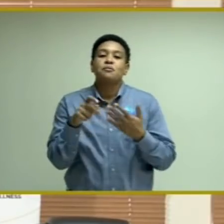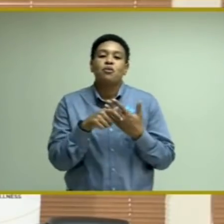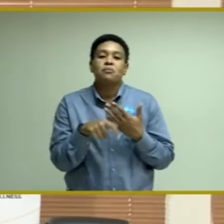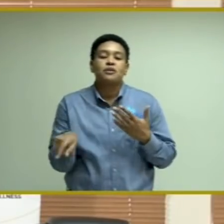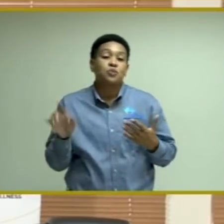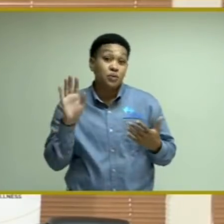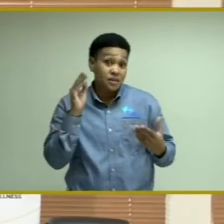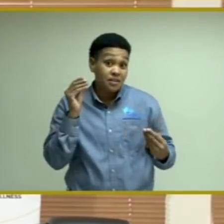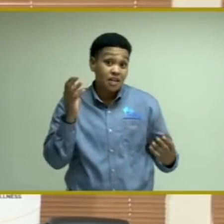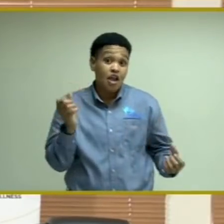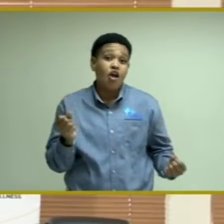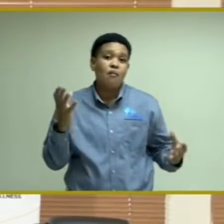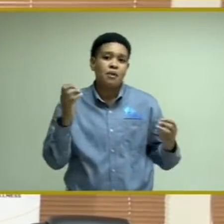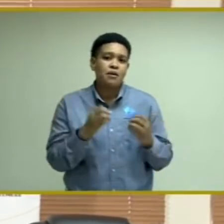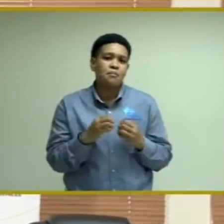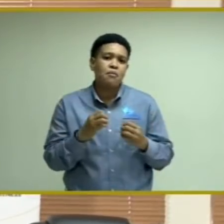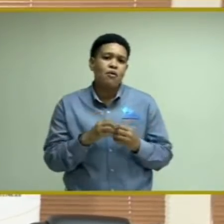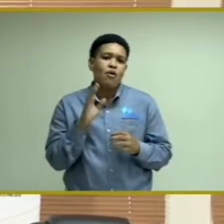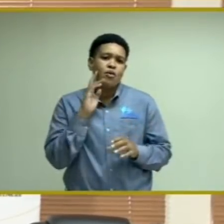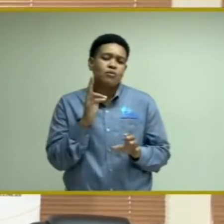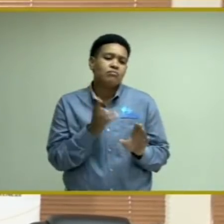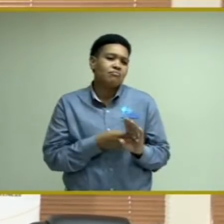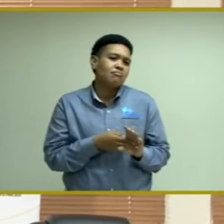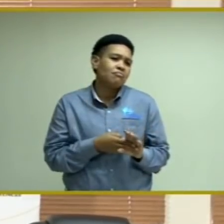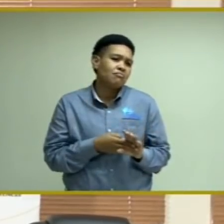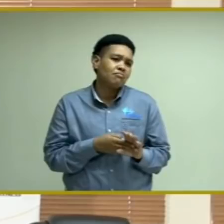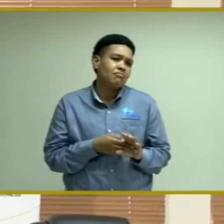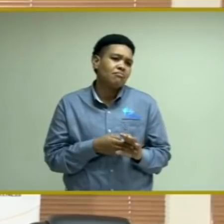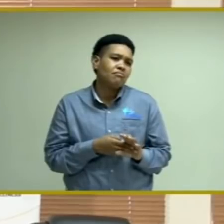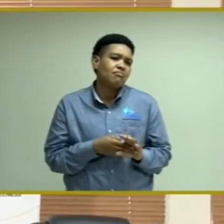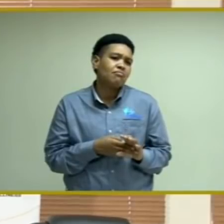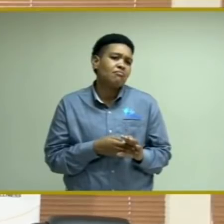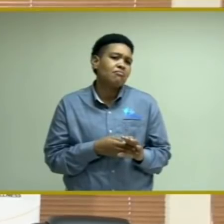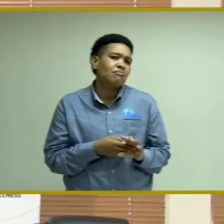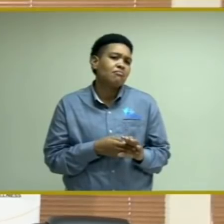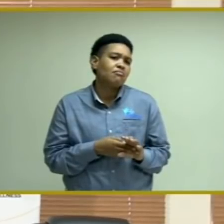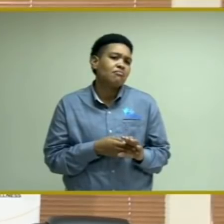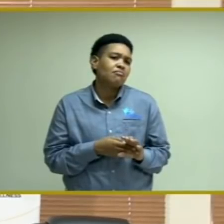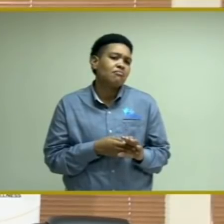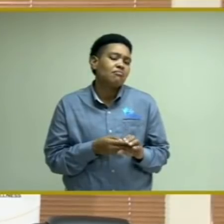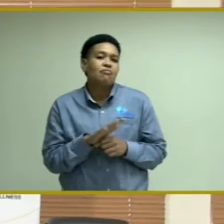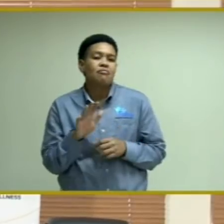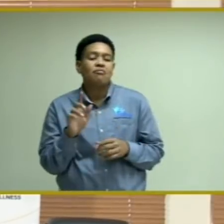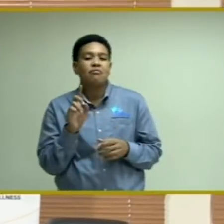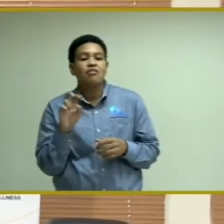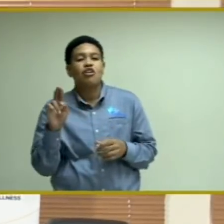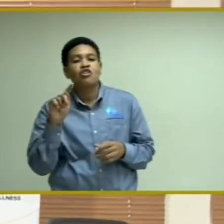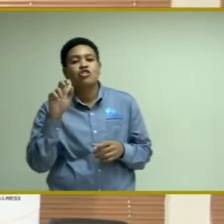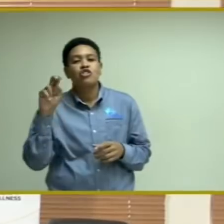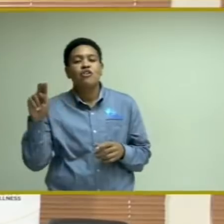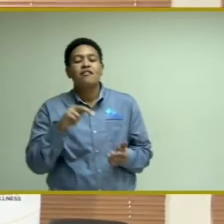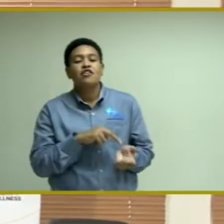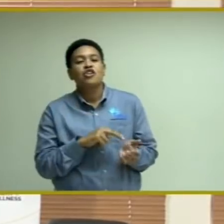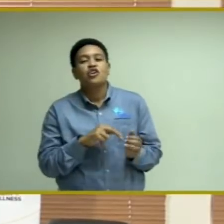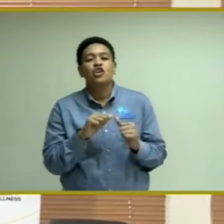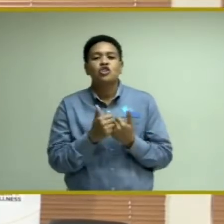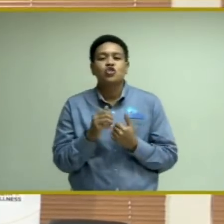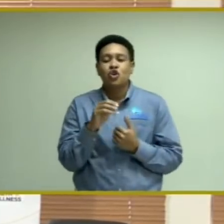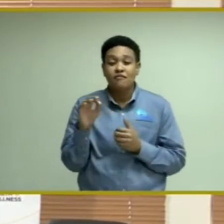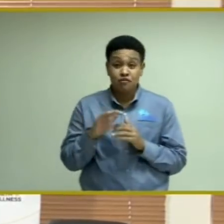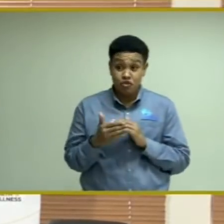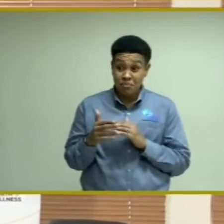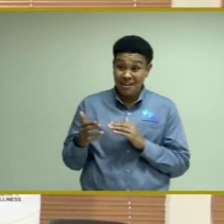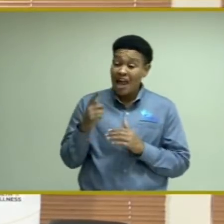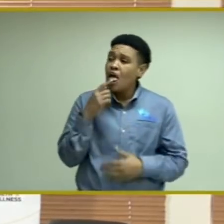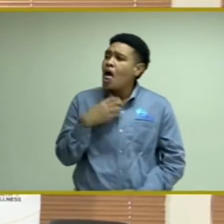many more will come on stream? And Dr. Tufton, the Nurses Association of Jamaica